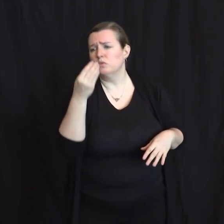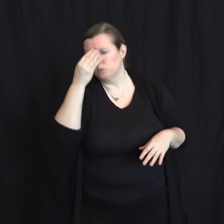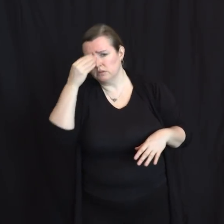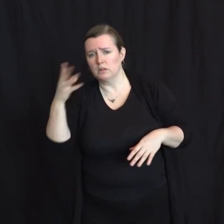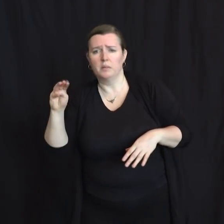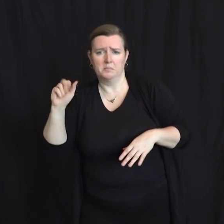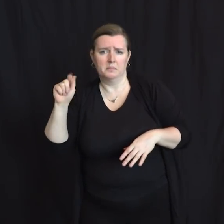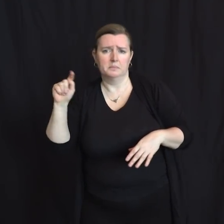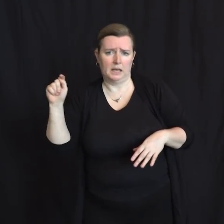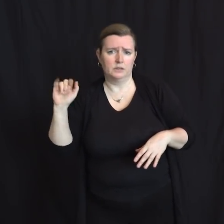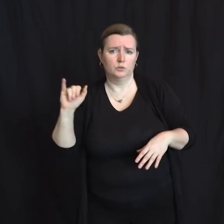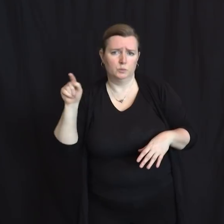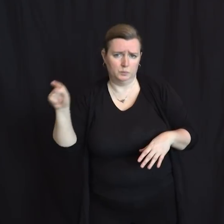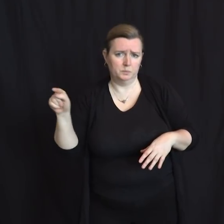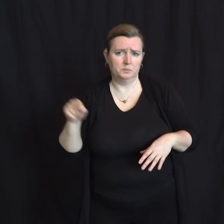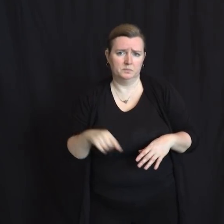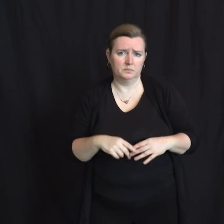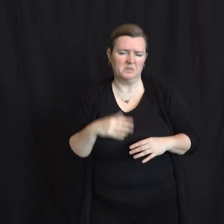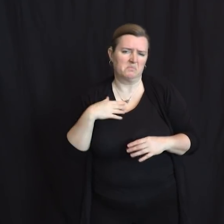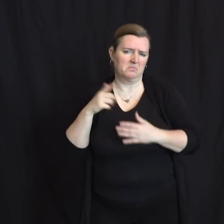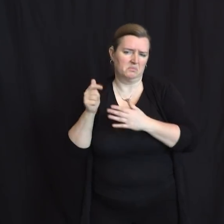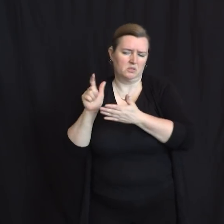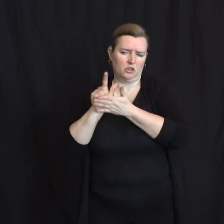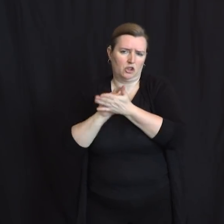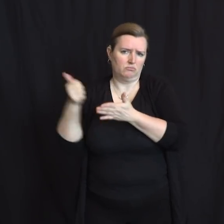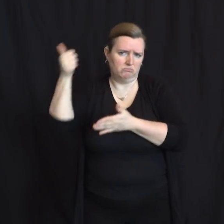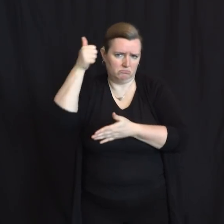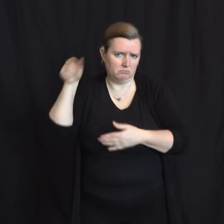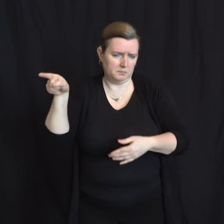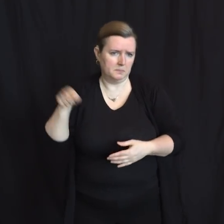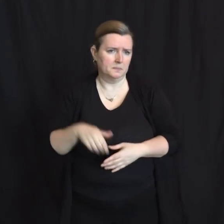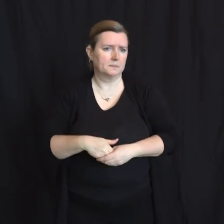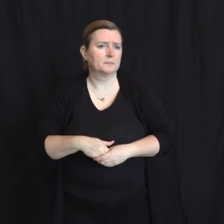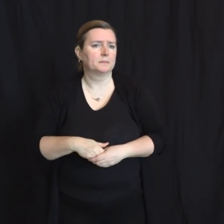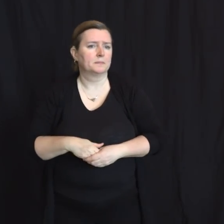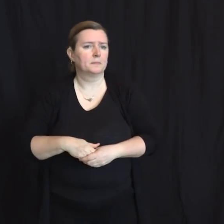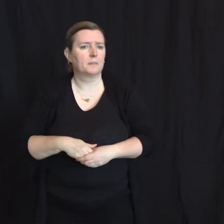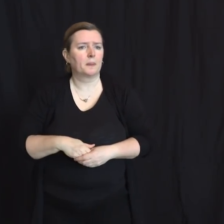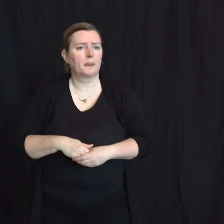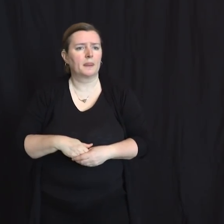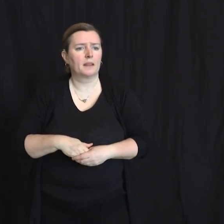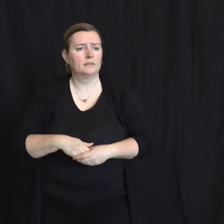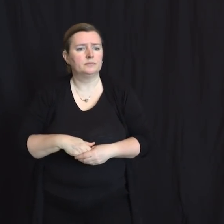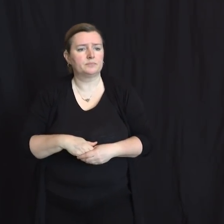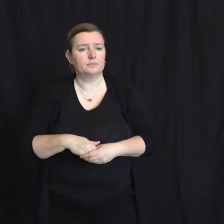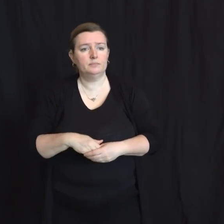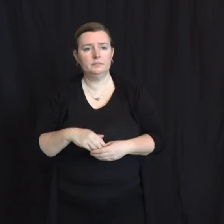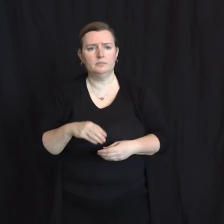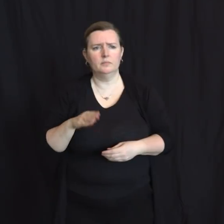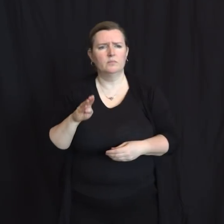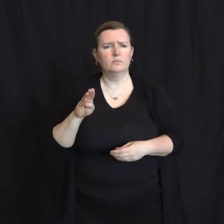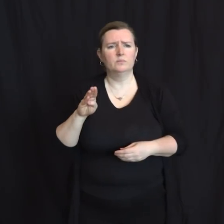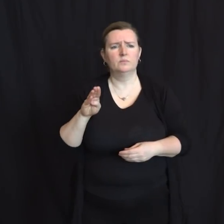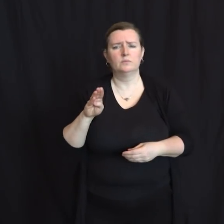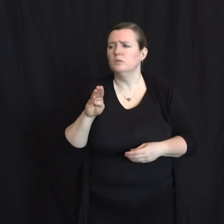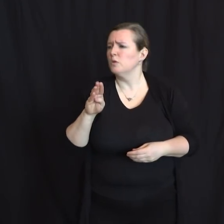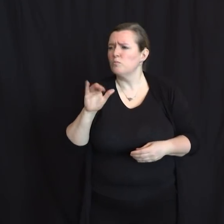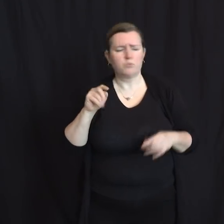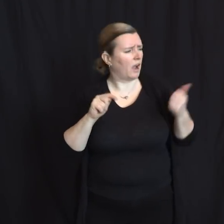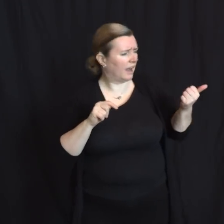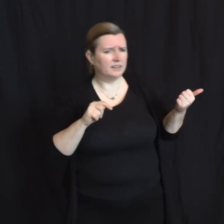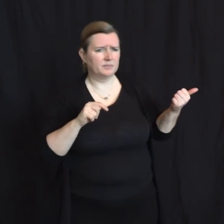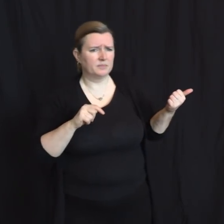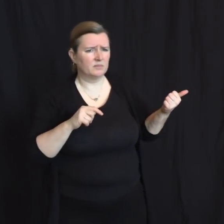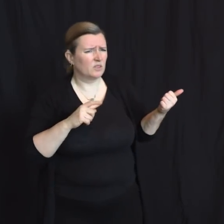Brian, we'll definitely defer to you on these questions. When can you hit 10,000 a day? Will you still,